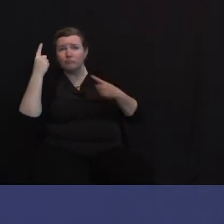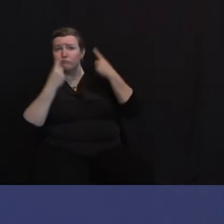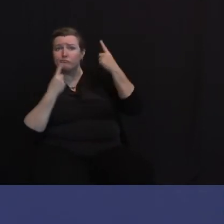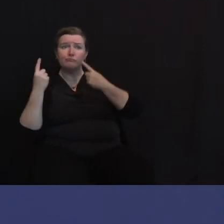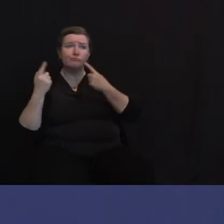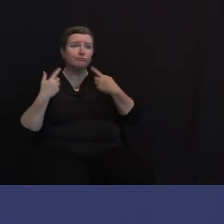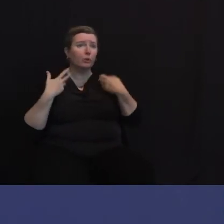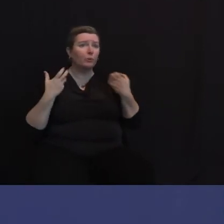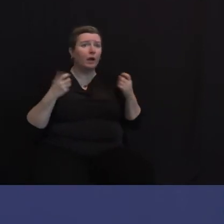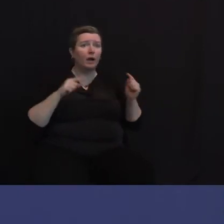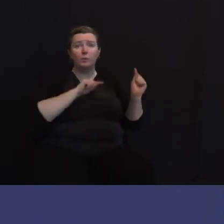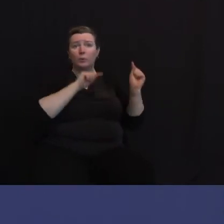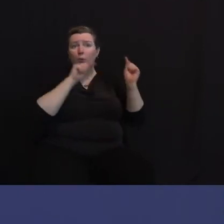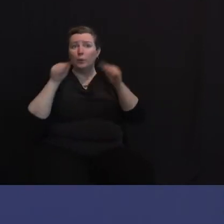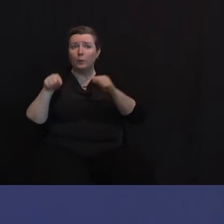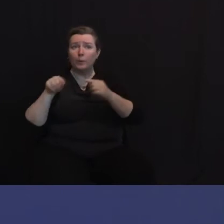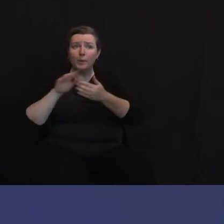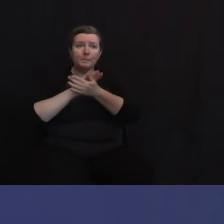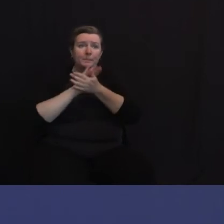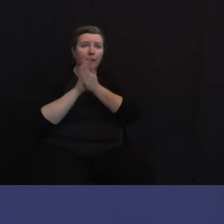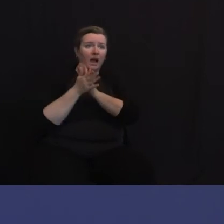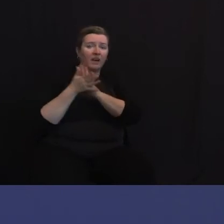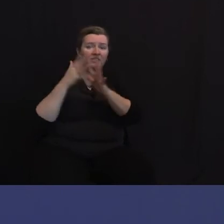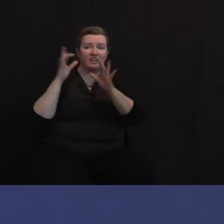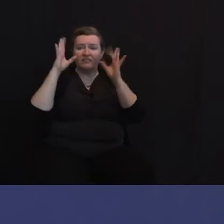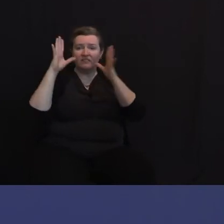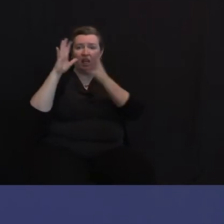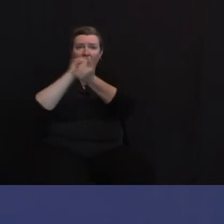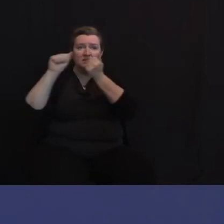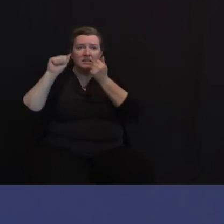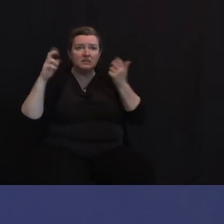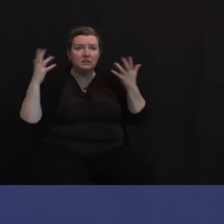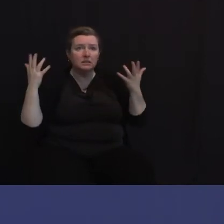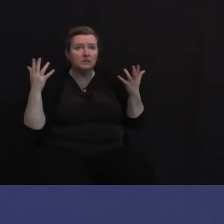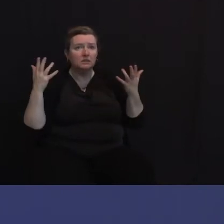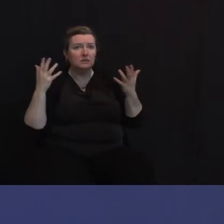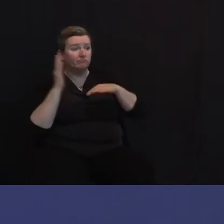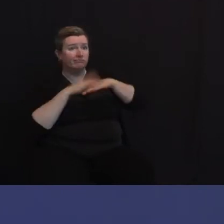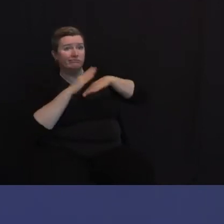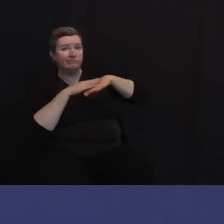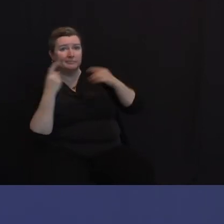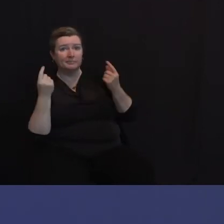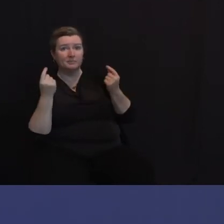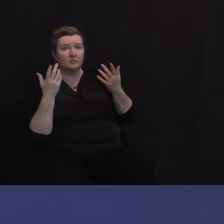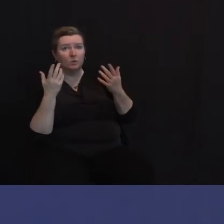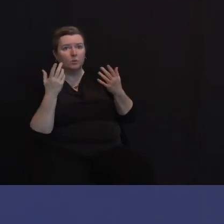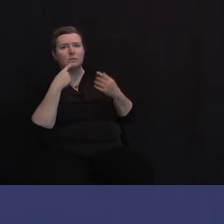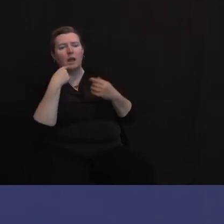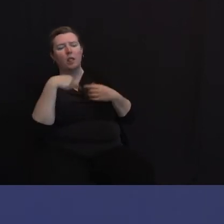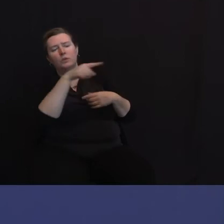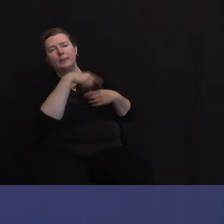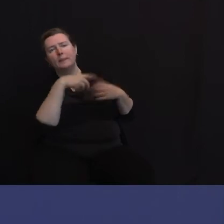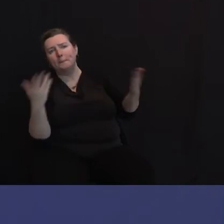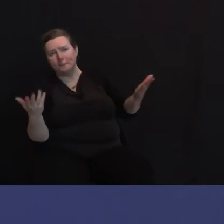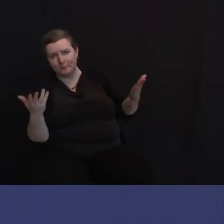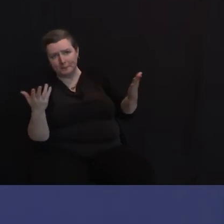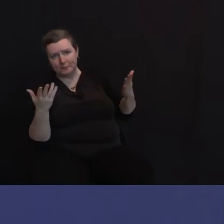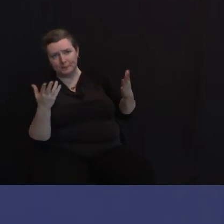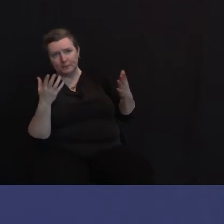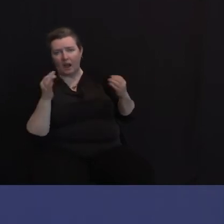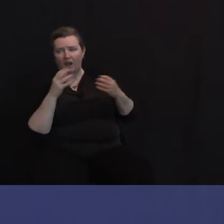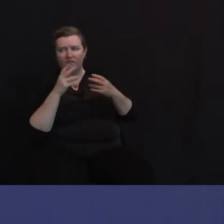in some kind of violent activity, what do you want these people to keep in mind as this weekend approaches and the